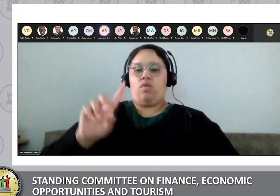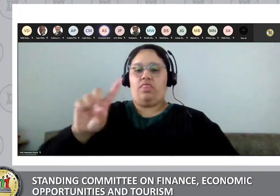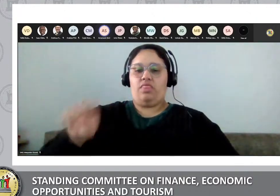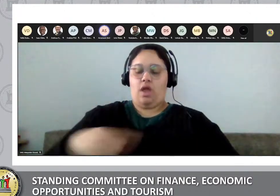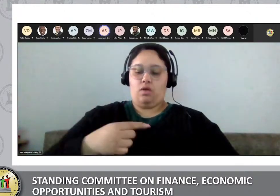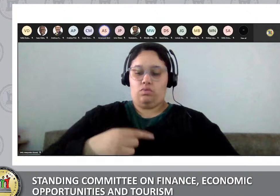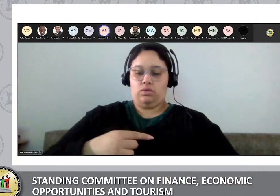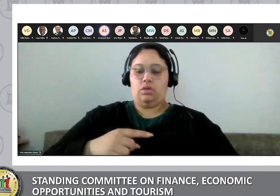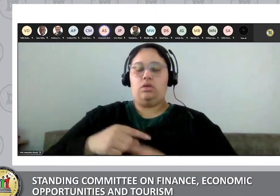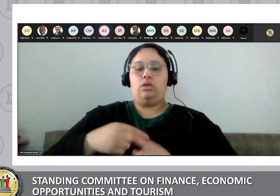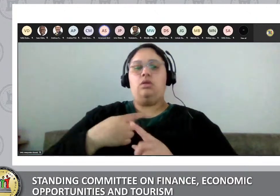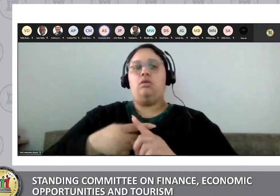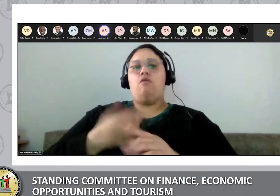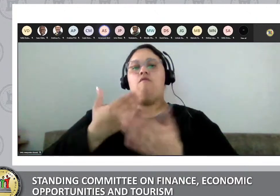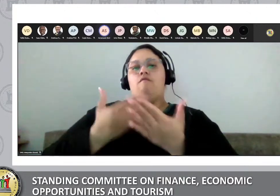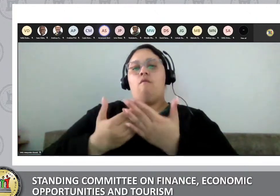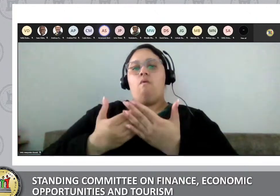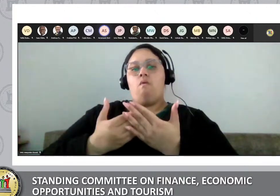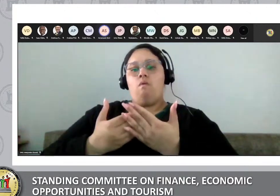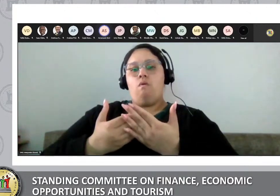324,000. It was on the